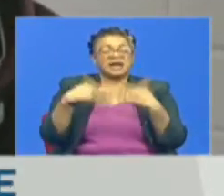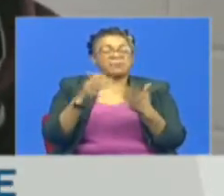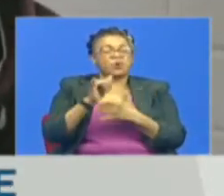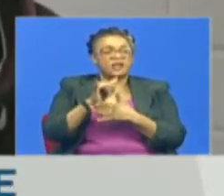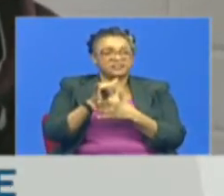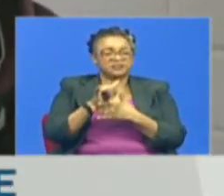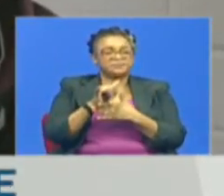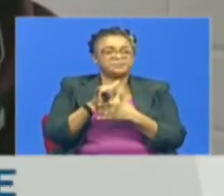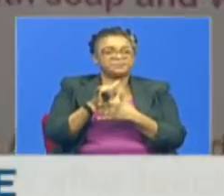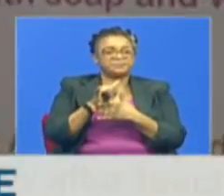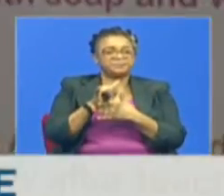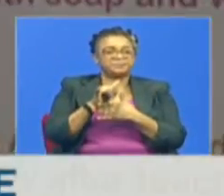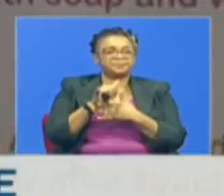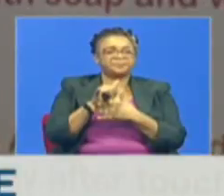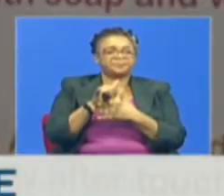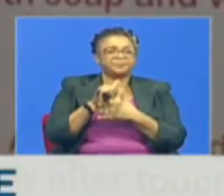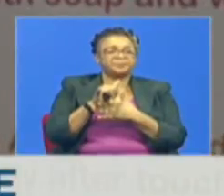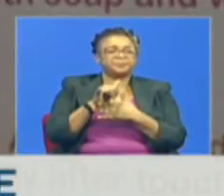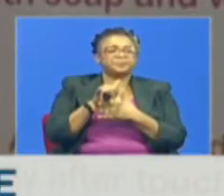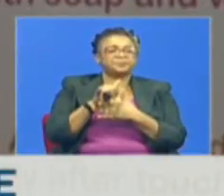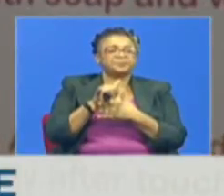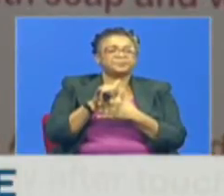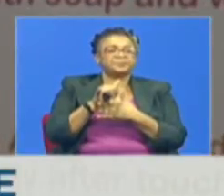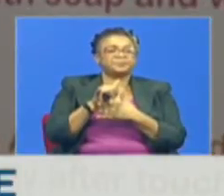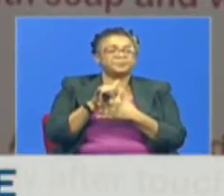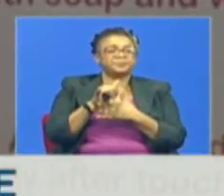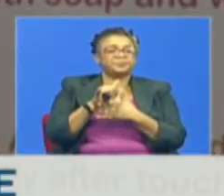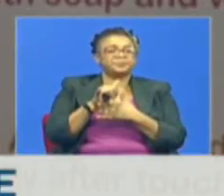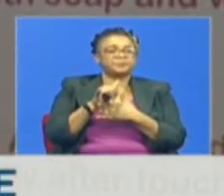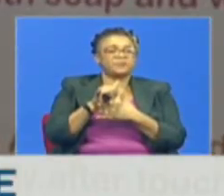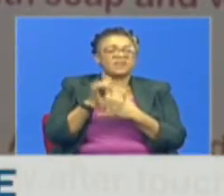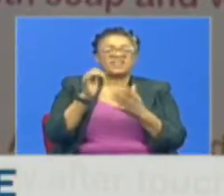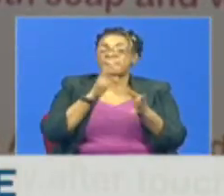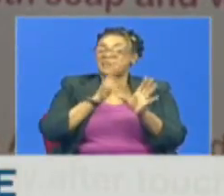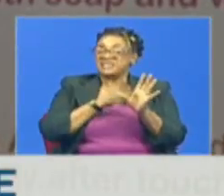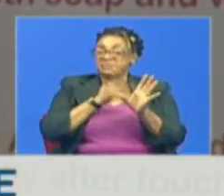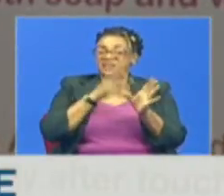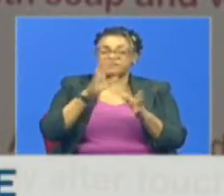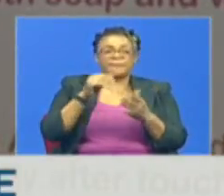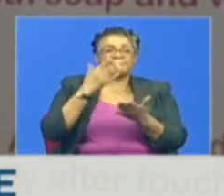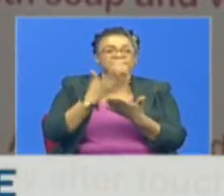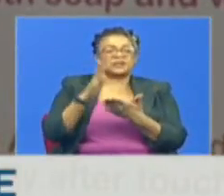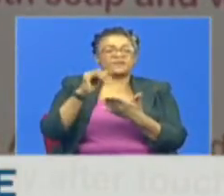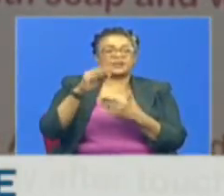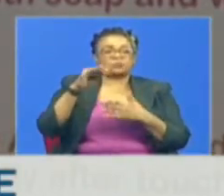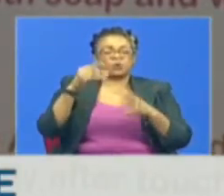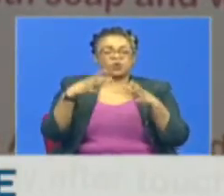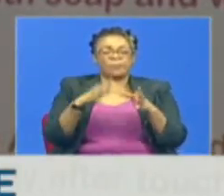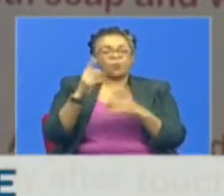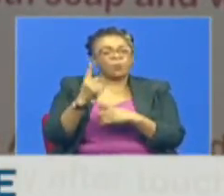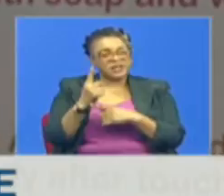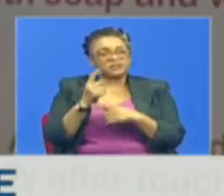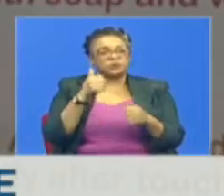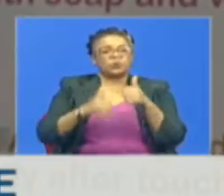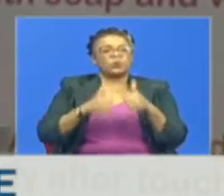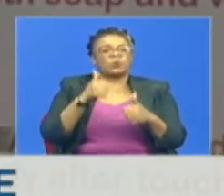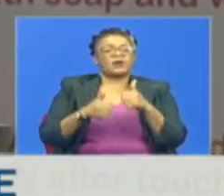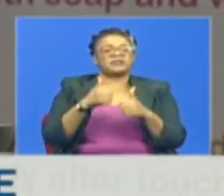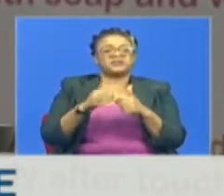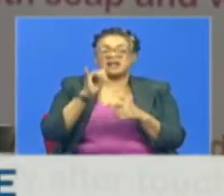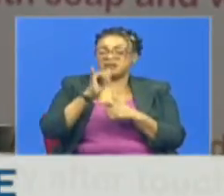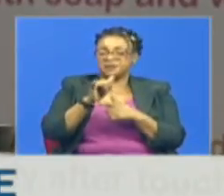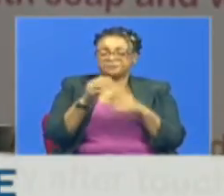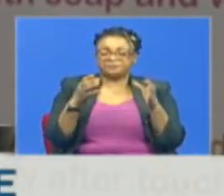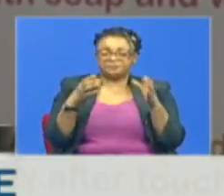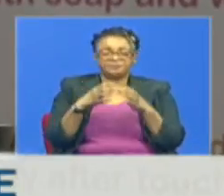time. What's going to happen is that these 8 participants form part of what is known as Group 1, which is a group where is a small group